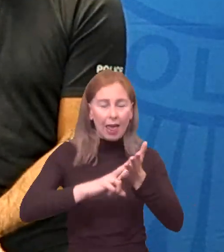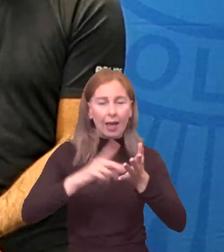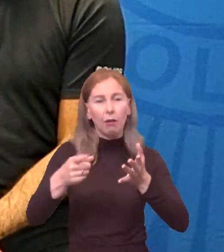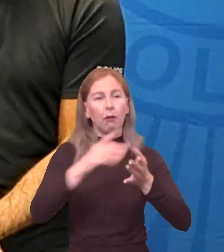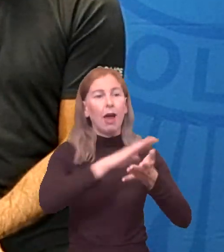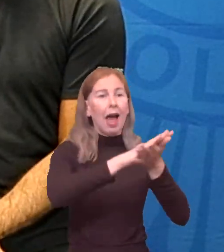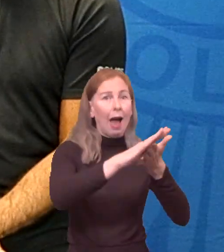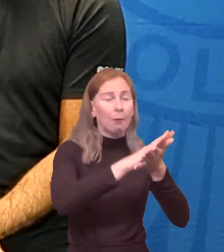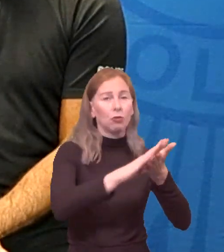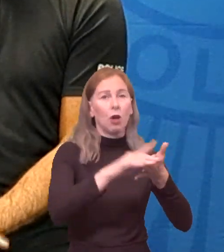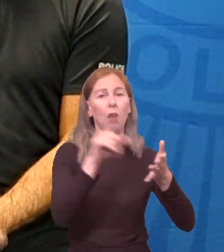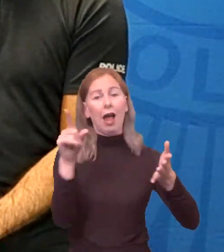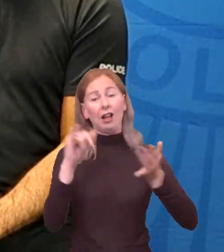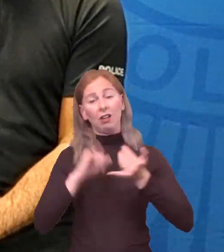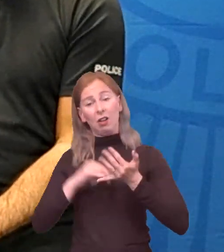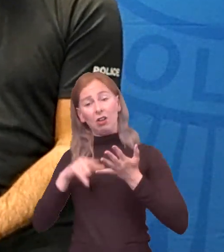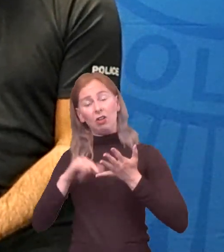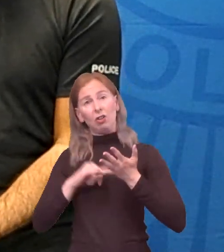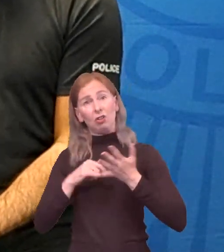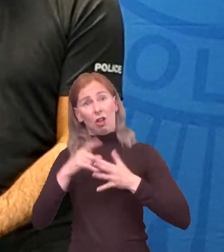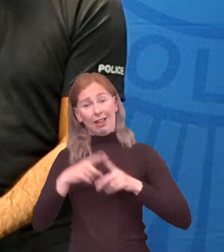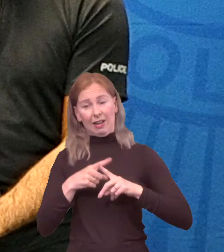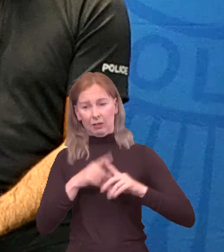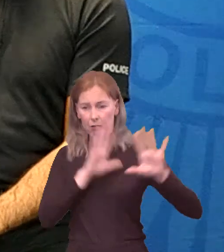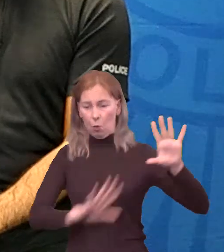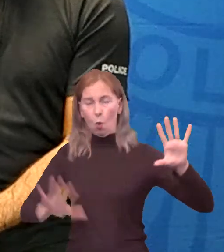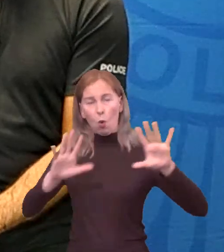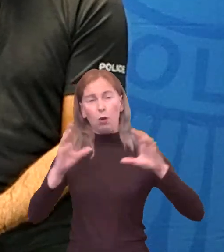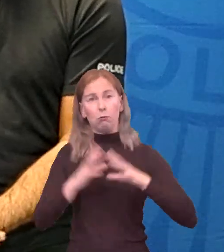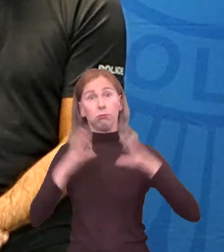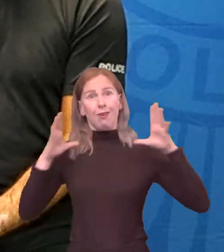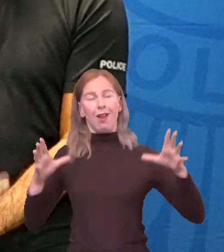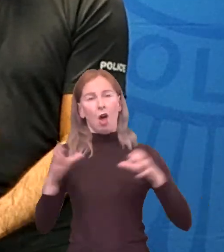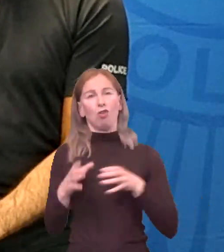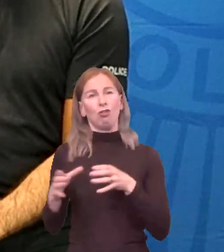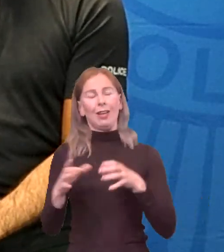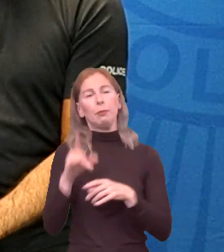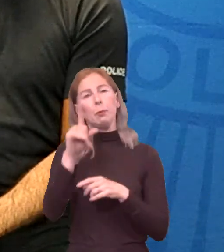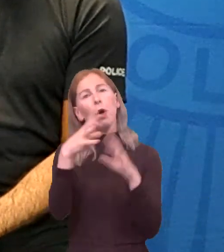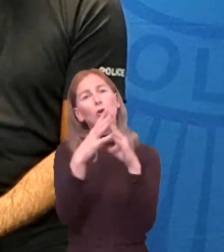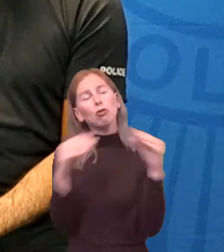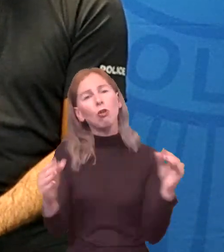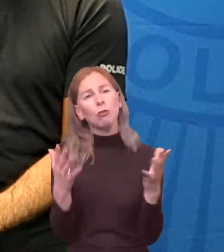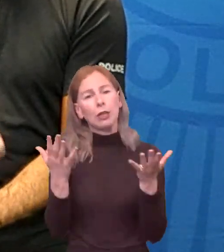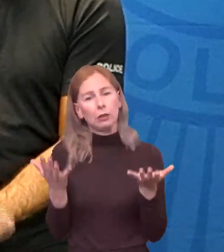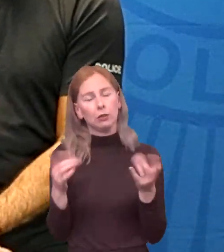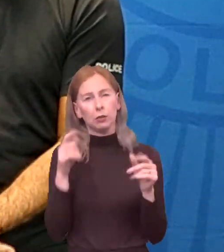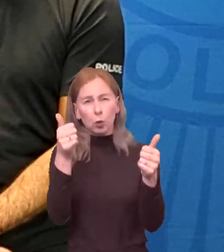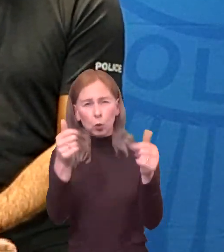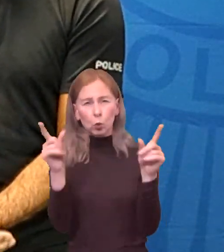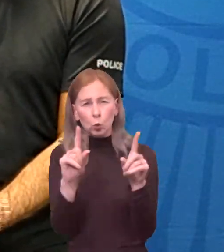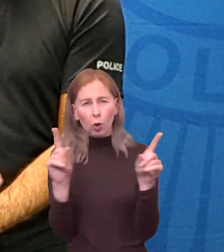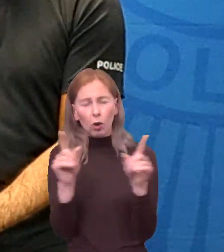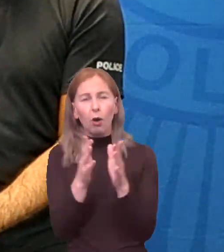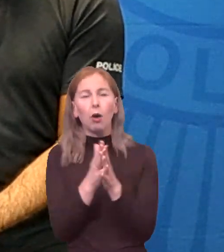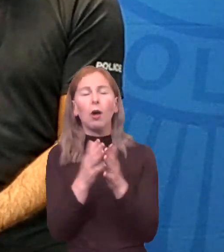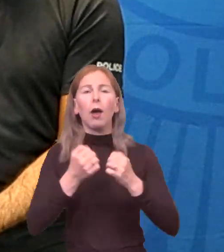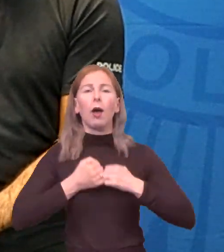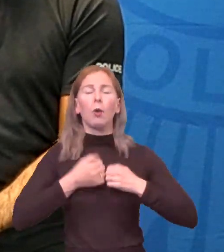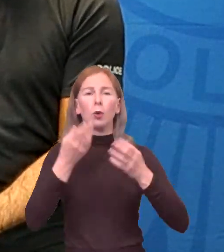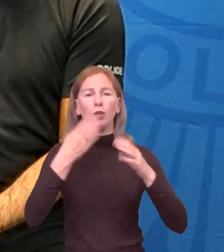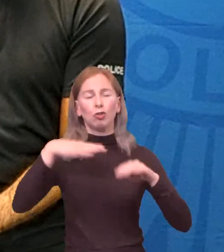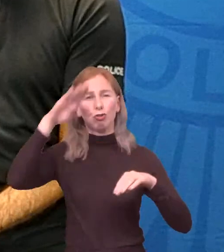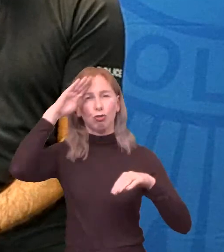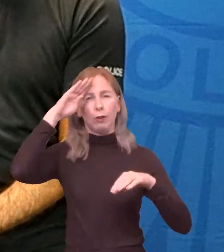in their rural crime teams. The good thing for Surrey is that the Chief Constable is absolutely on board with rural